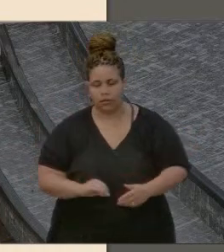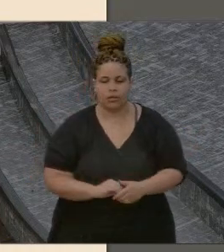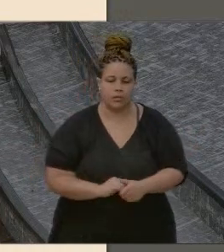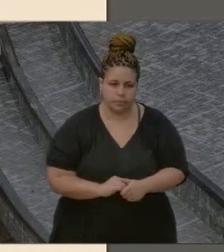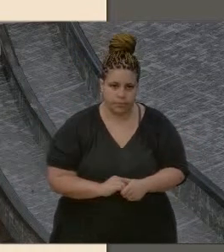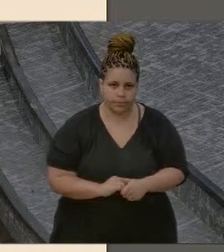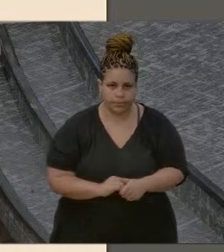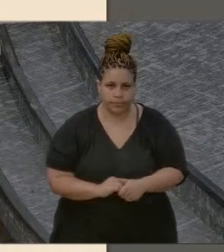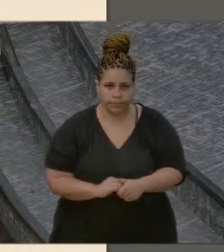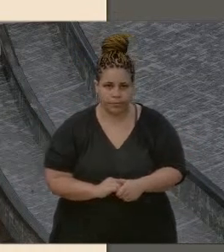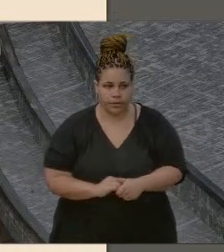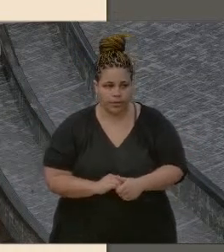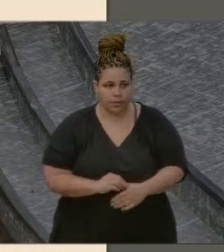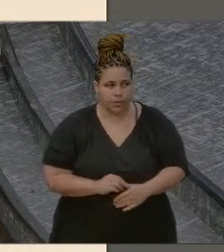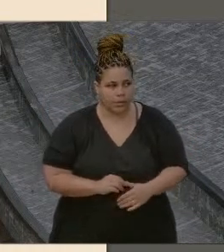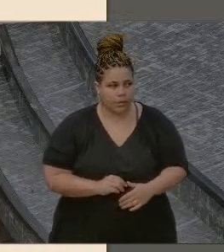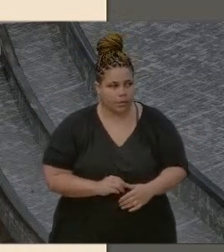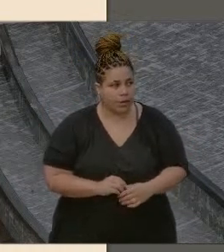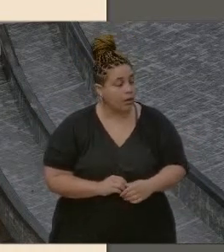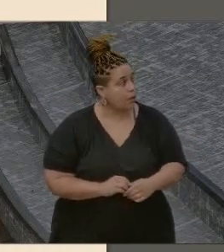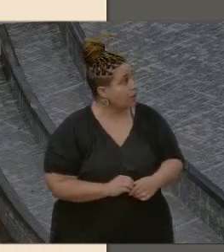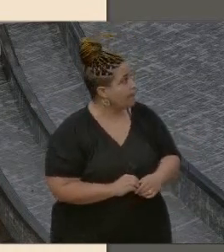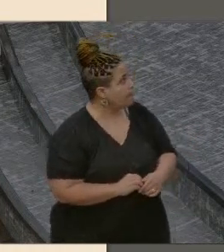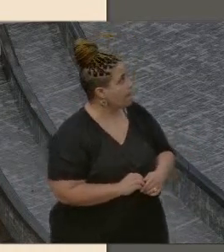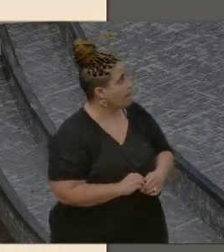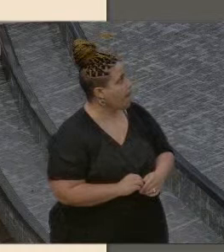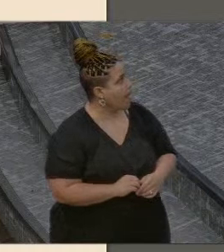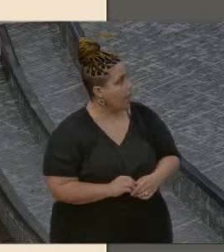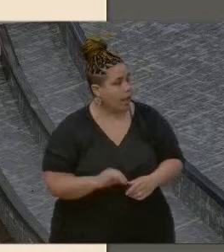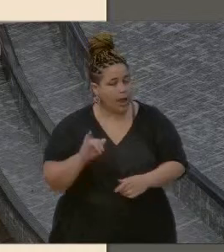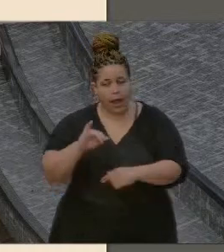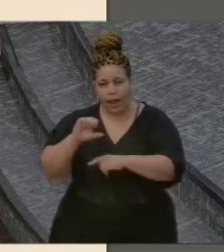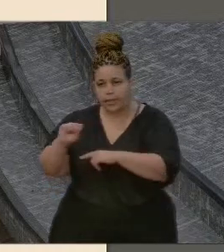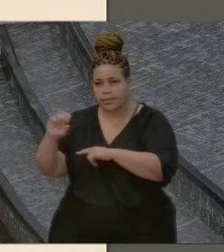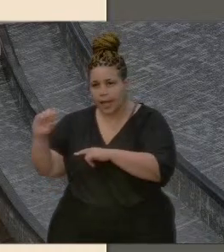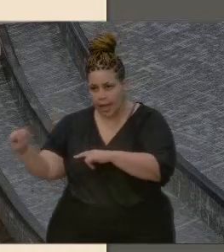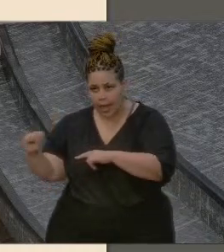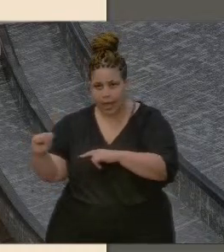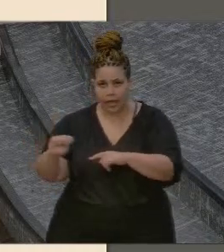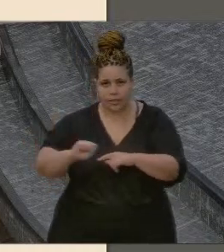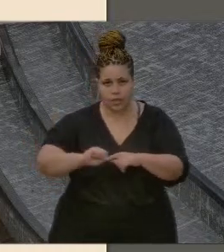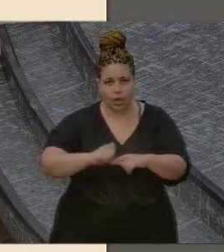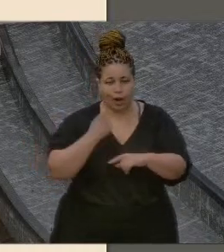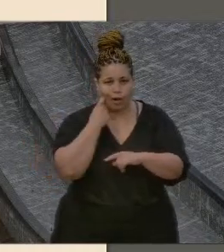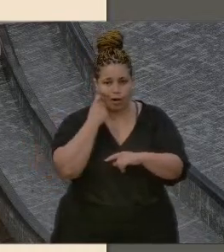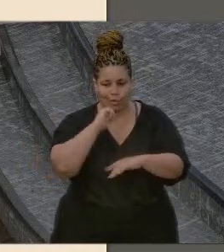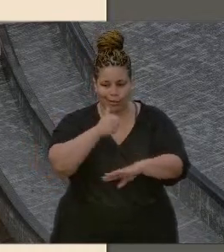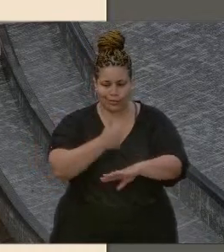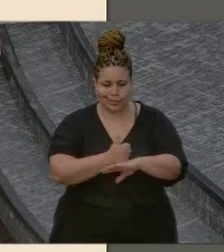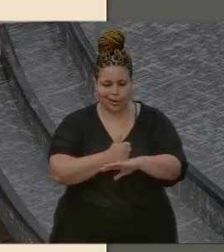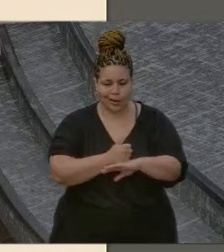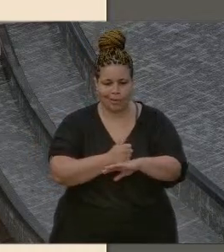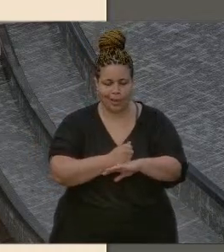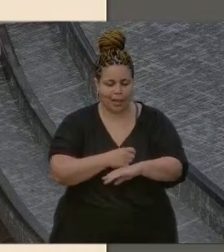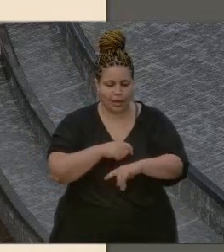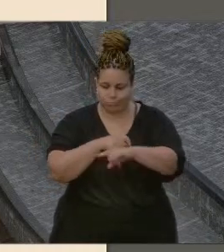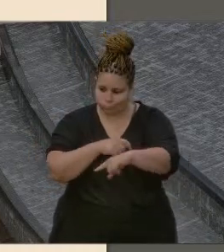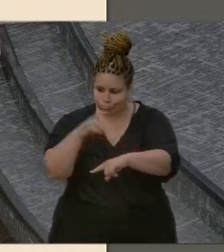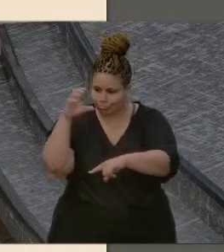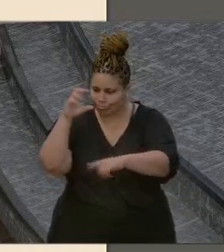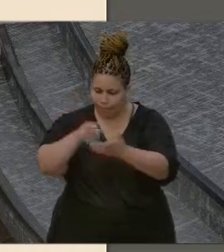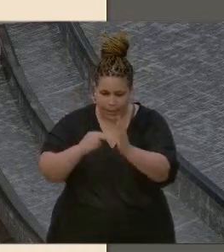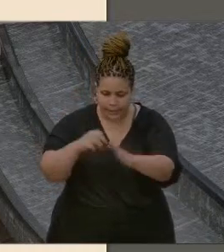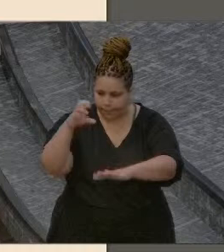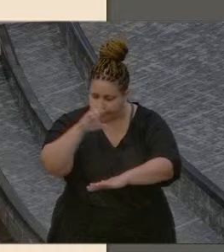For ISS, as currently constructed, ISS is a missed opportunity for